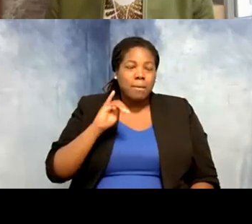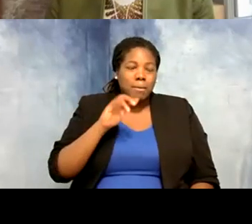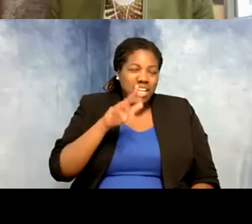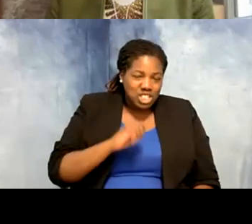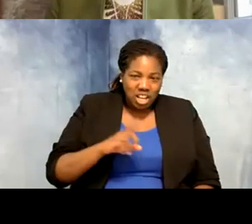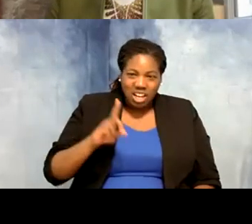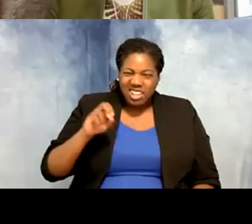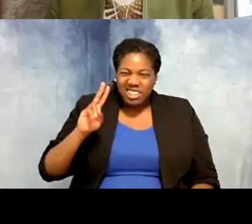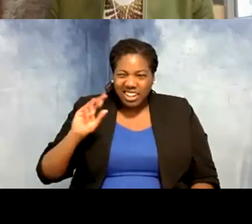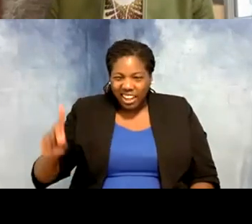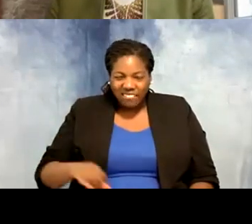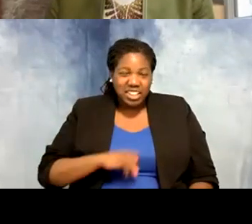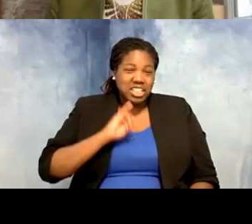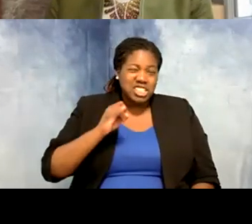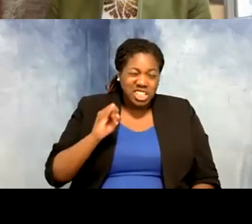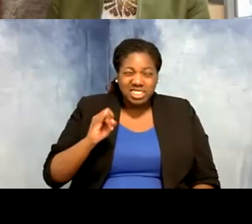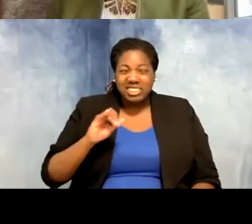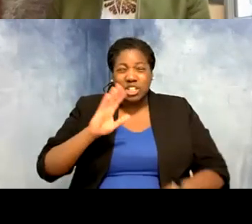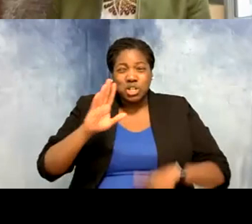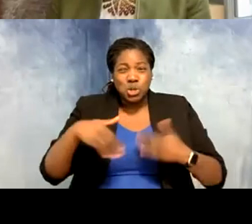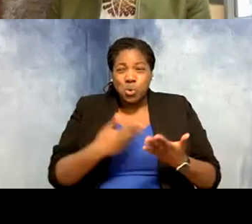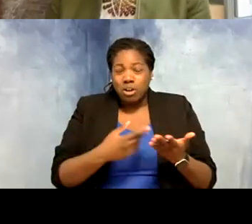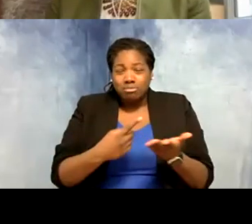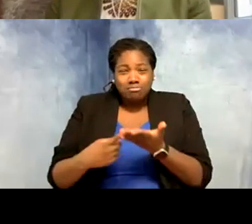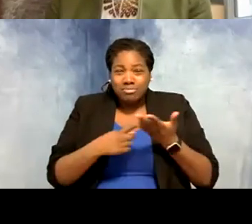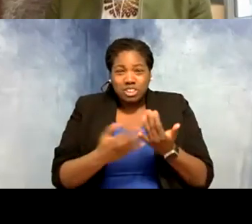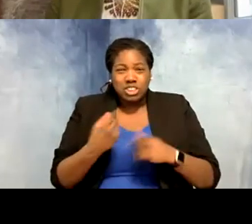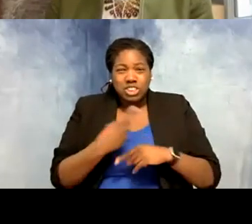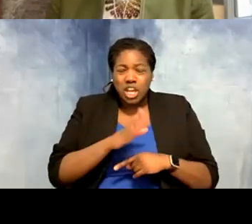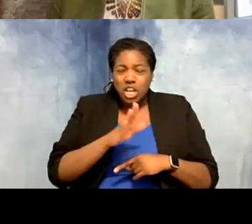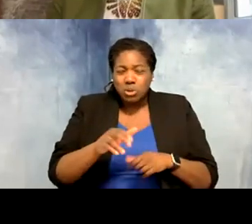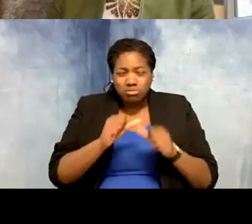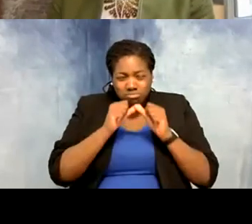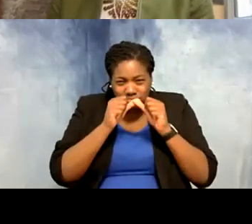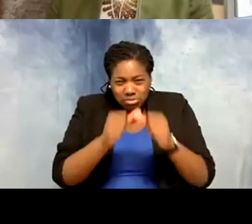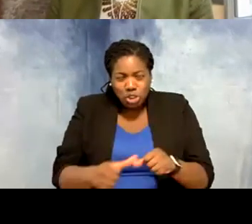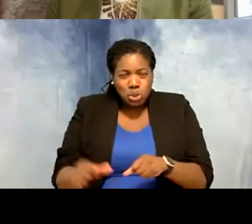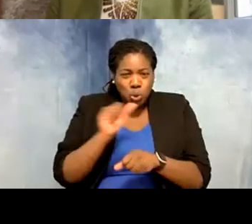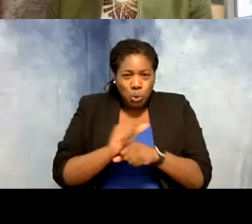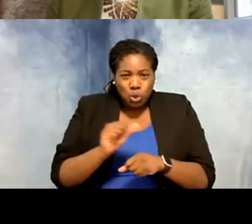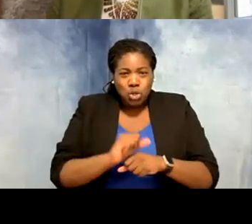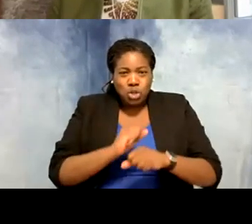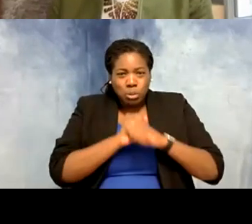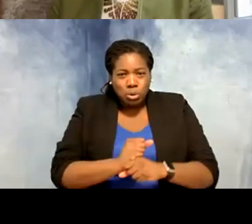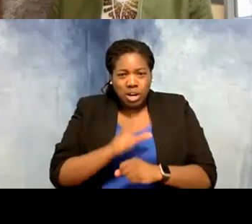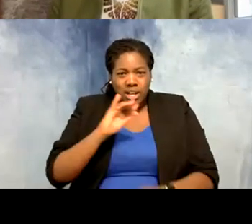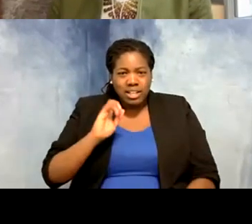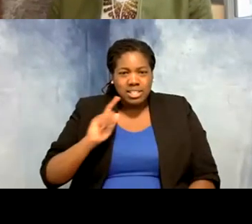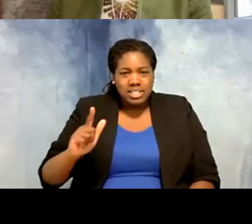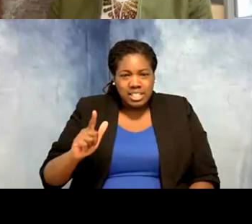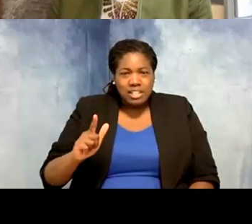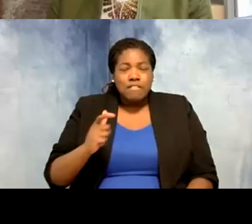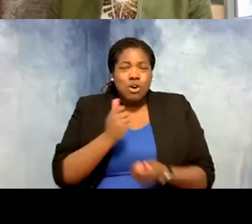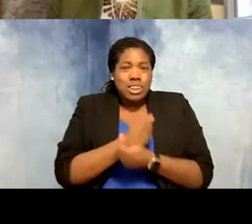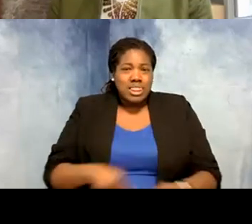David, and JJ for having this conversation with me, and for your tireless work to protect our civil liberties and civil rights every day. I